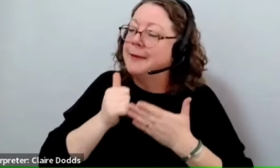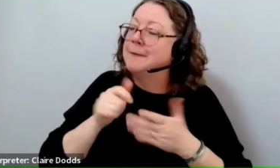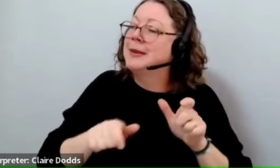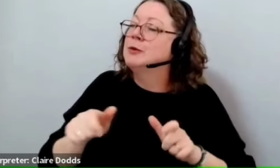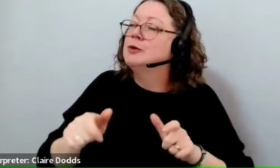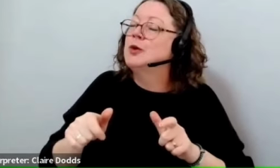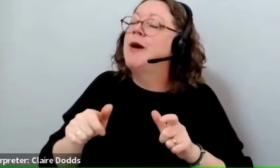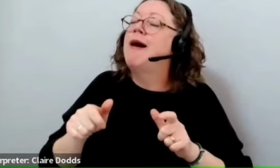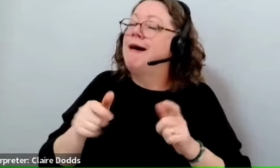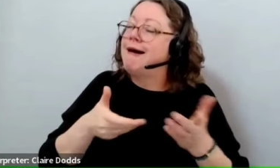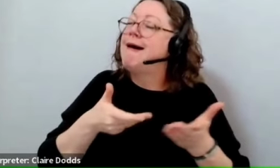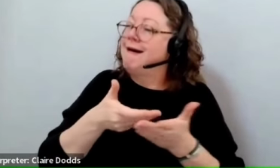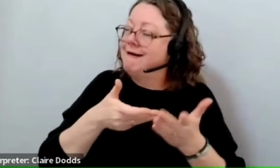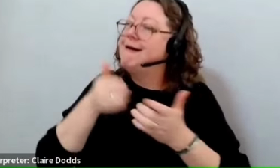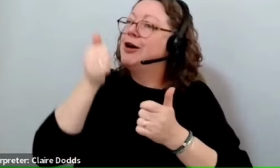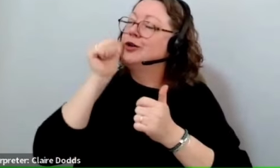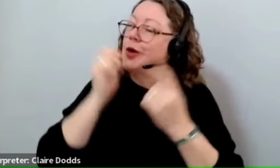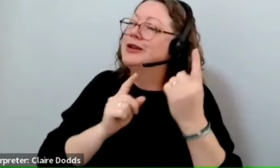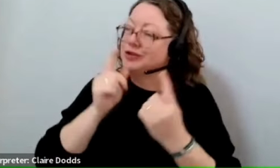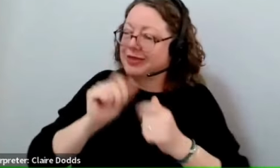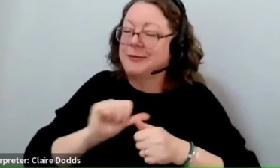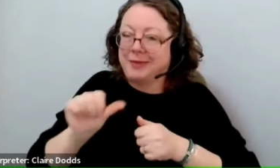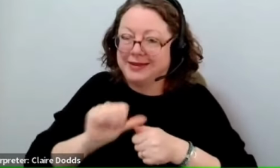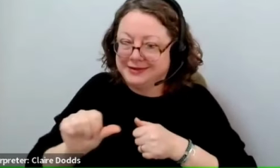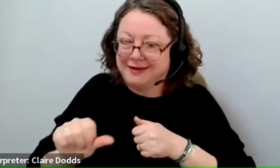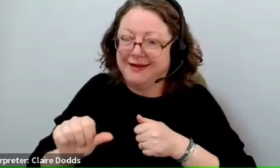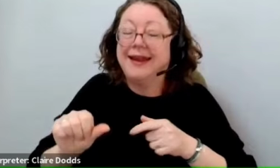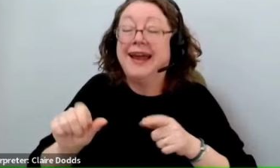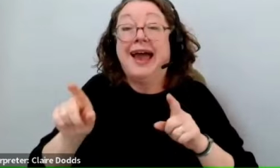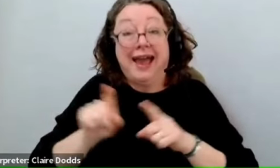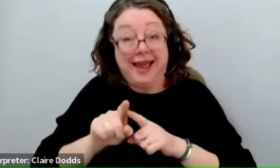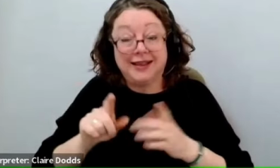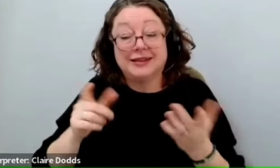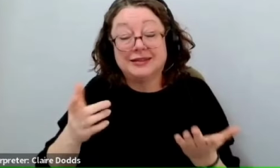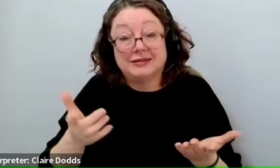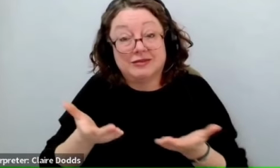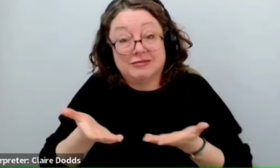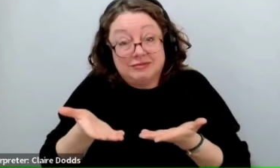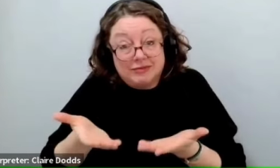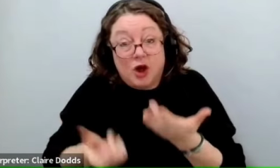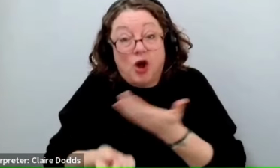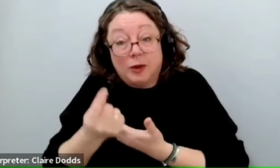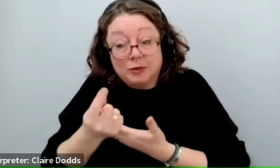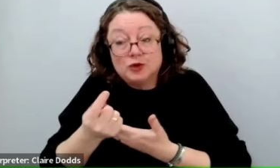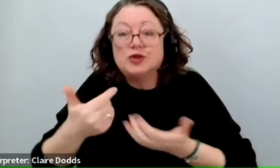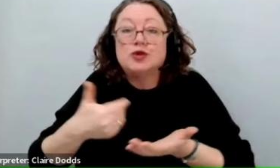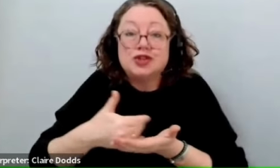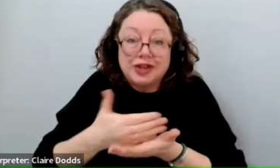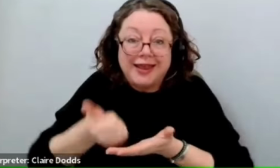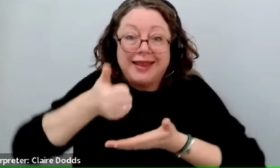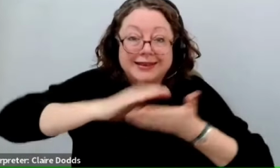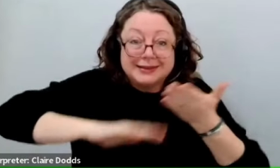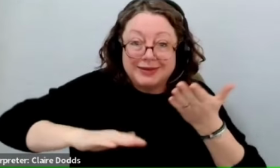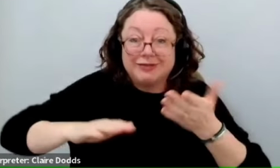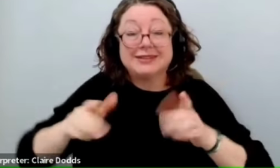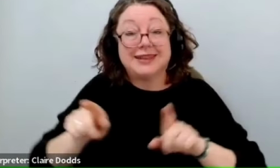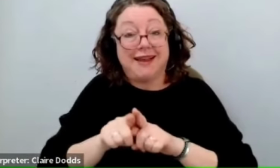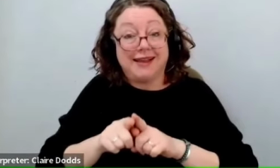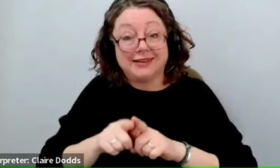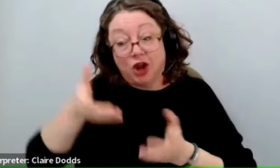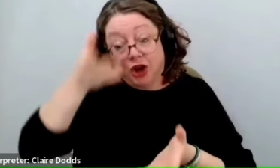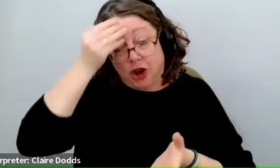to get to know each other better, which I think is really crucial, and B, share those experiences